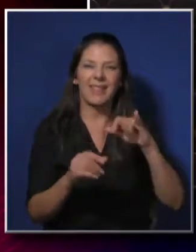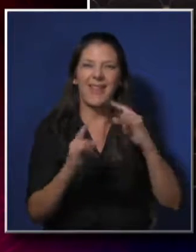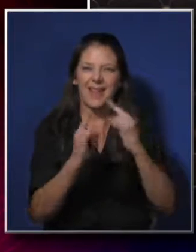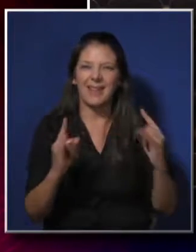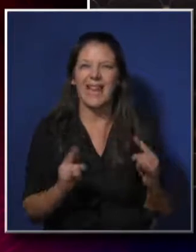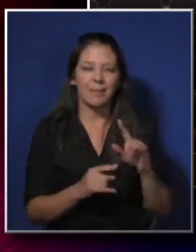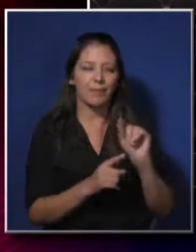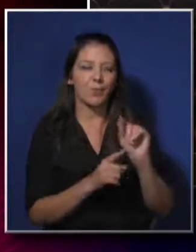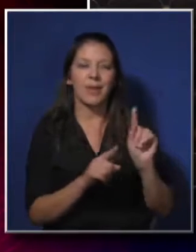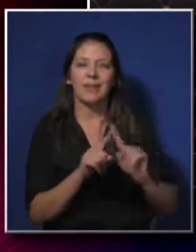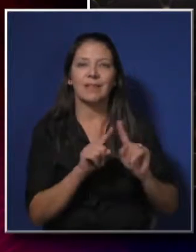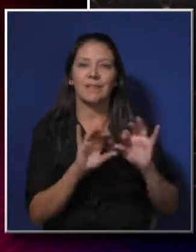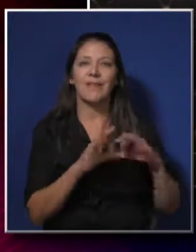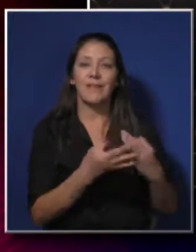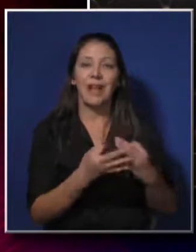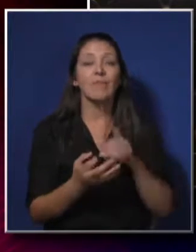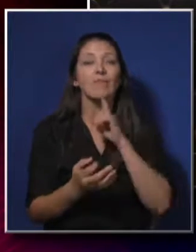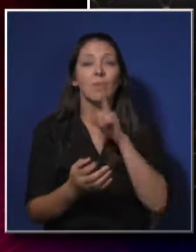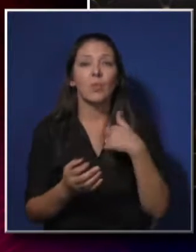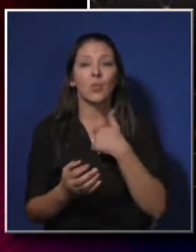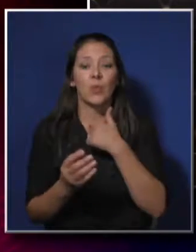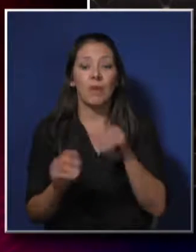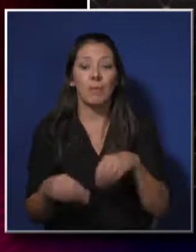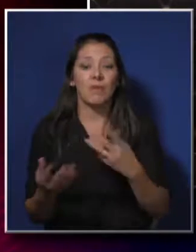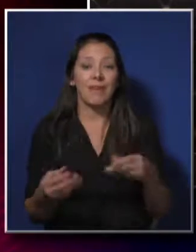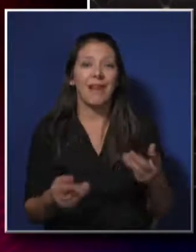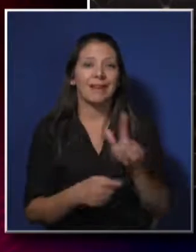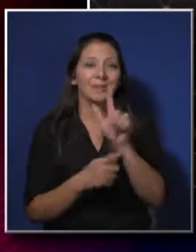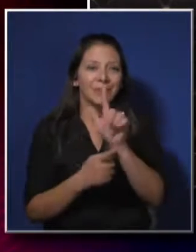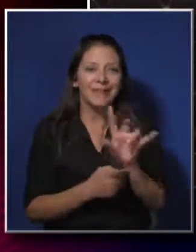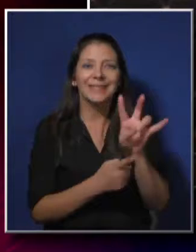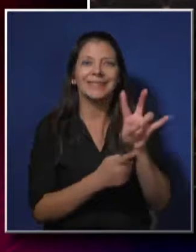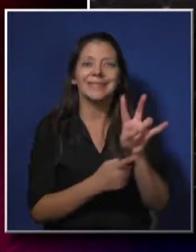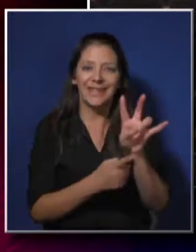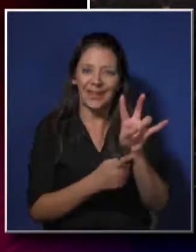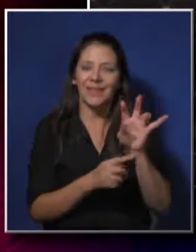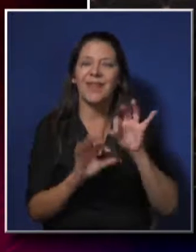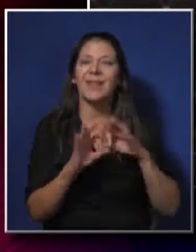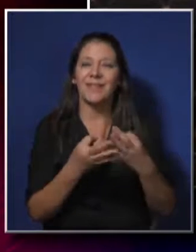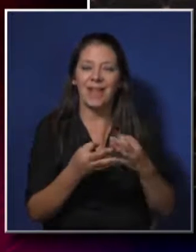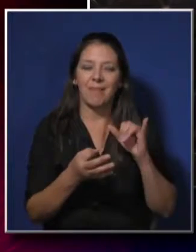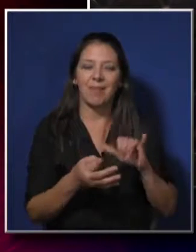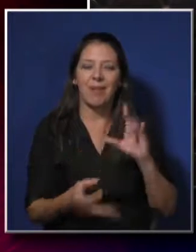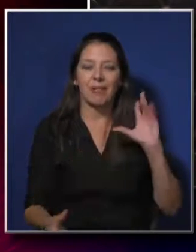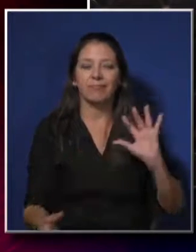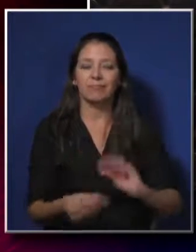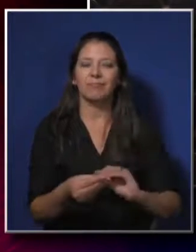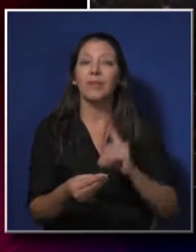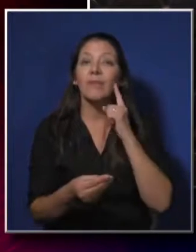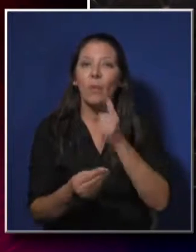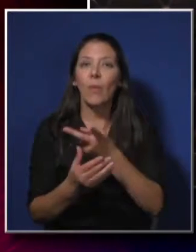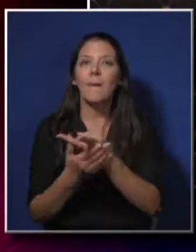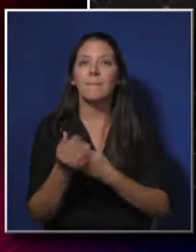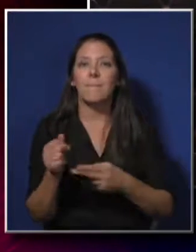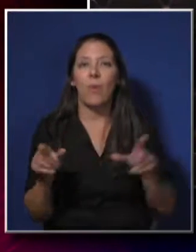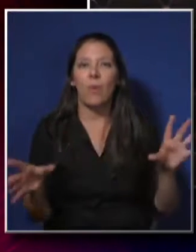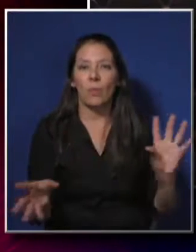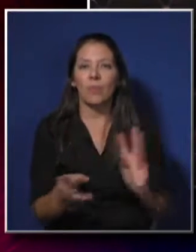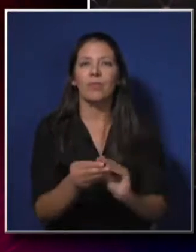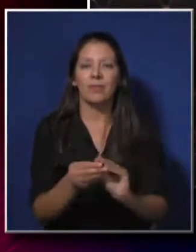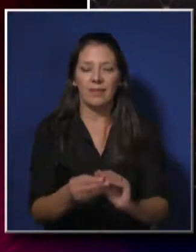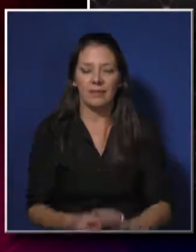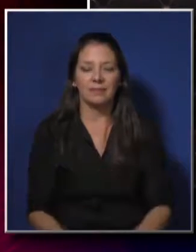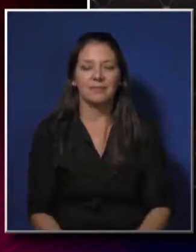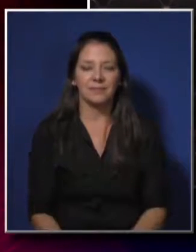And in reality, we provided it to 27 families total for both locations.